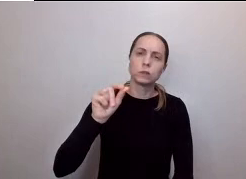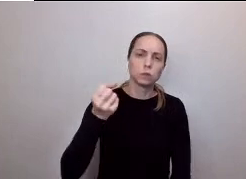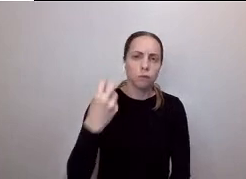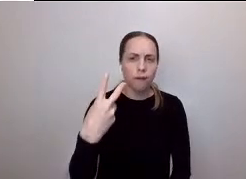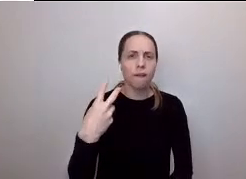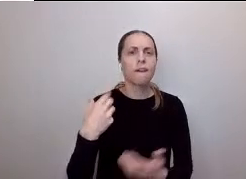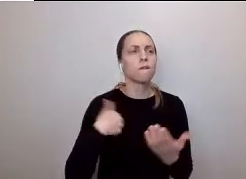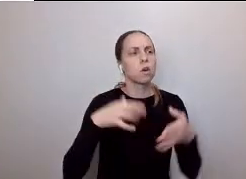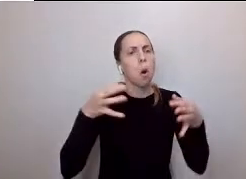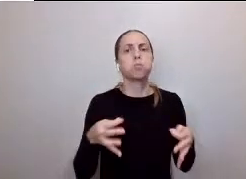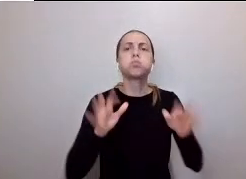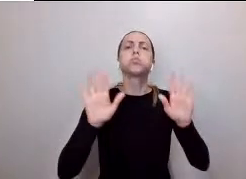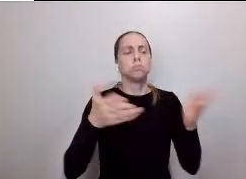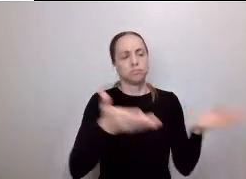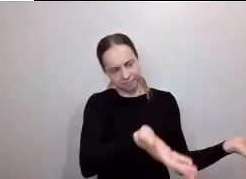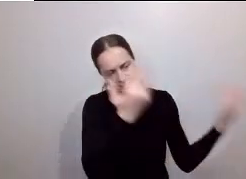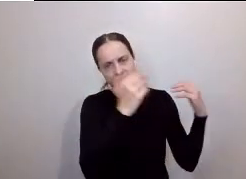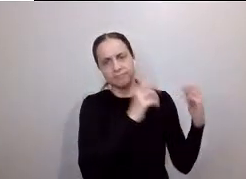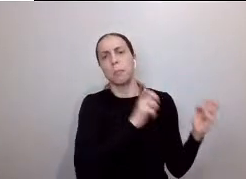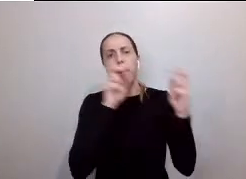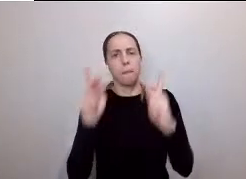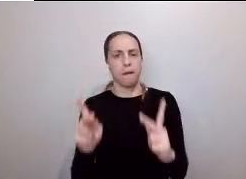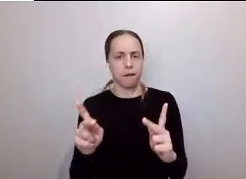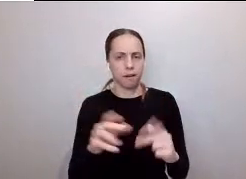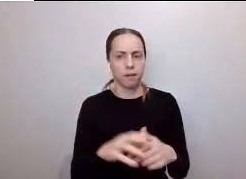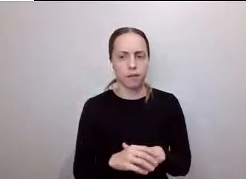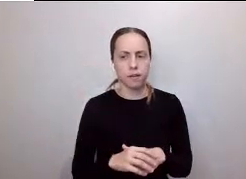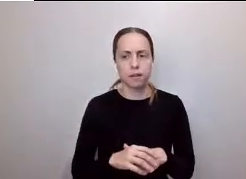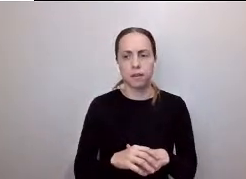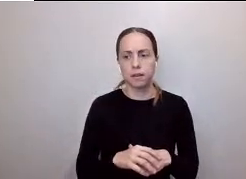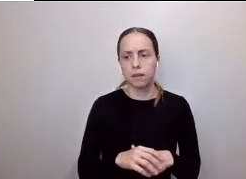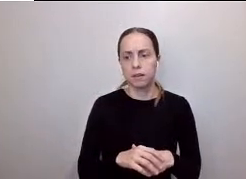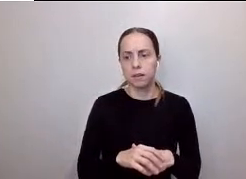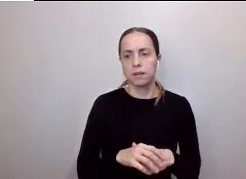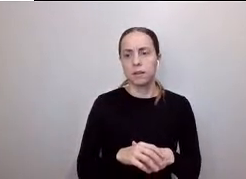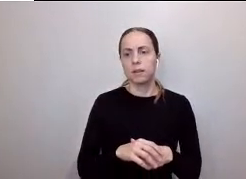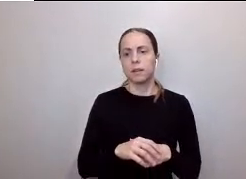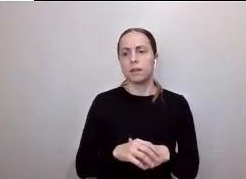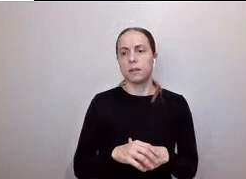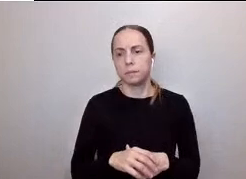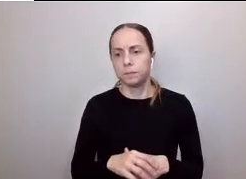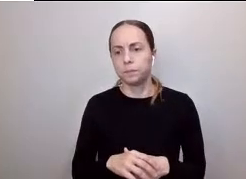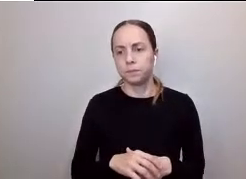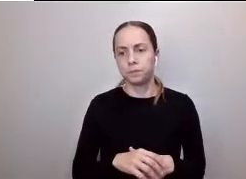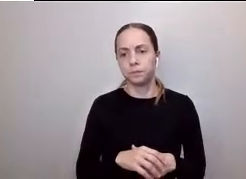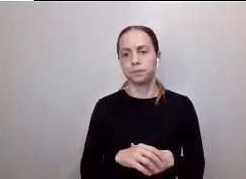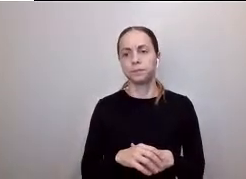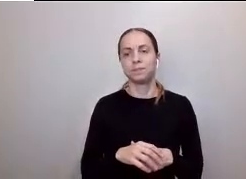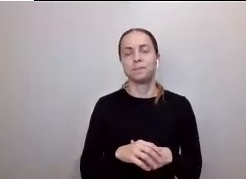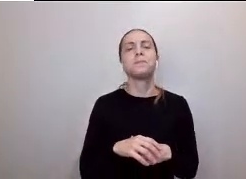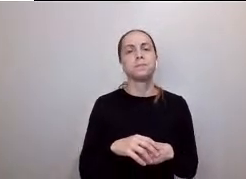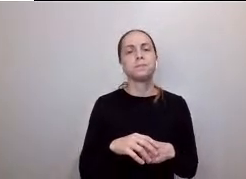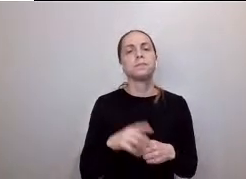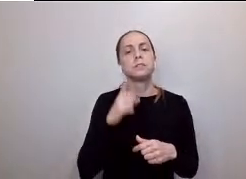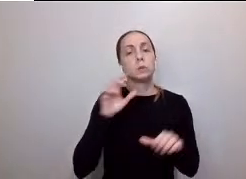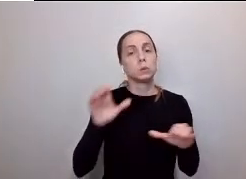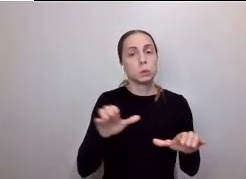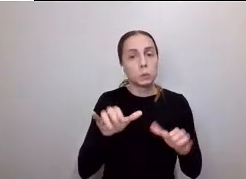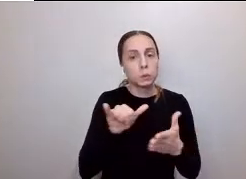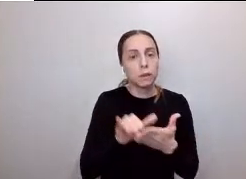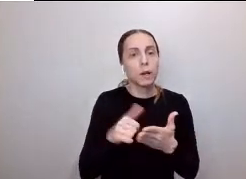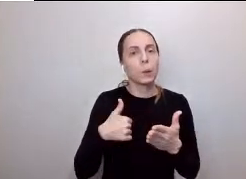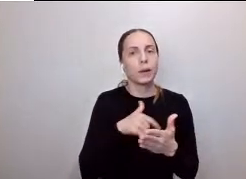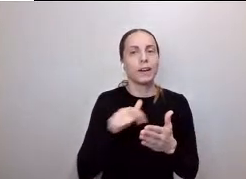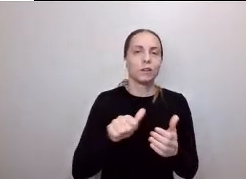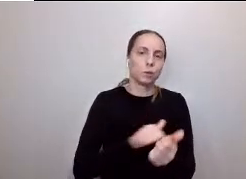inspectors. And in fact, in order to do so, we had to pass an ordinance. And we